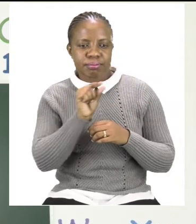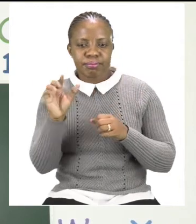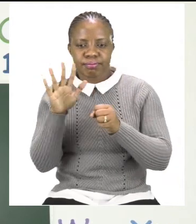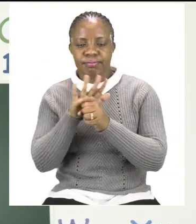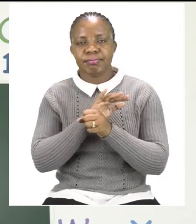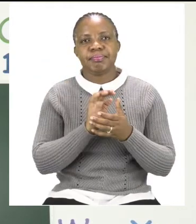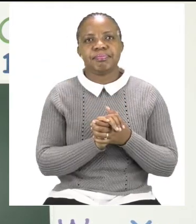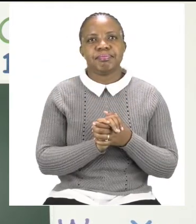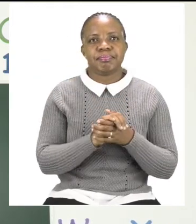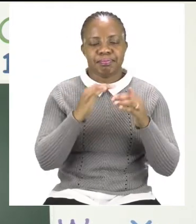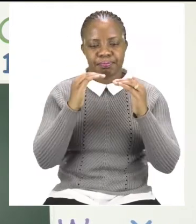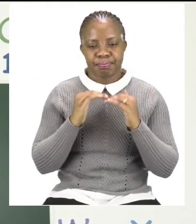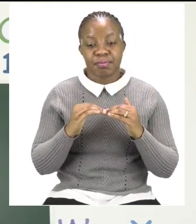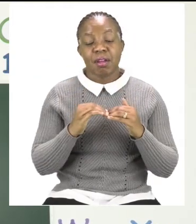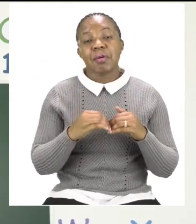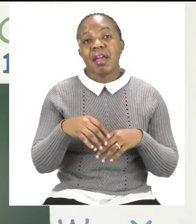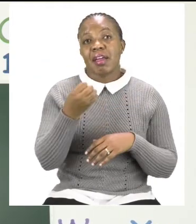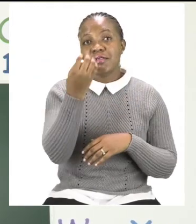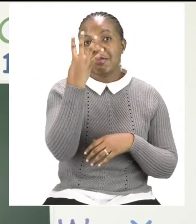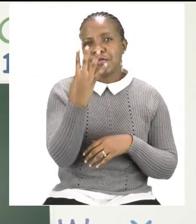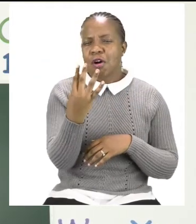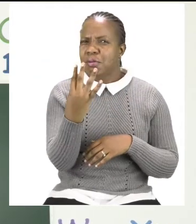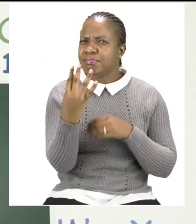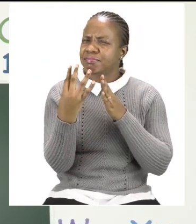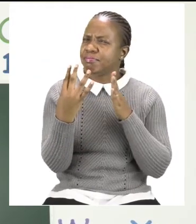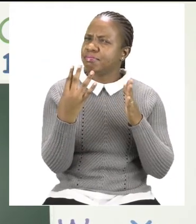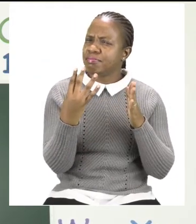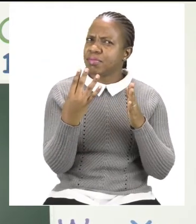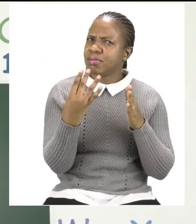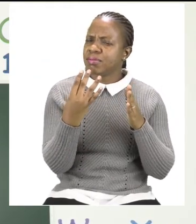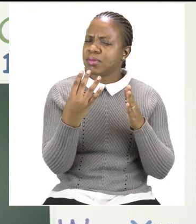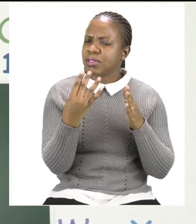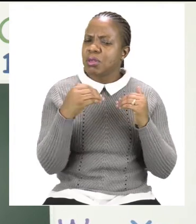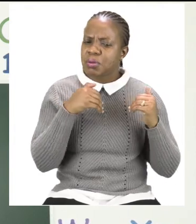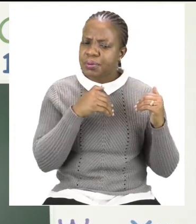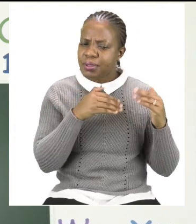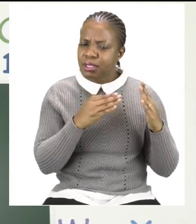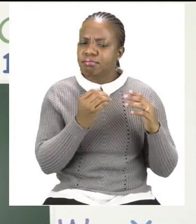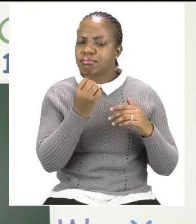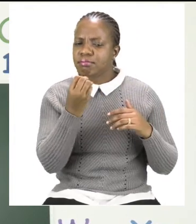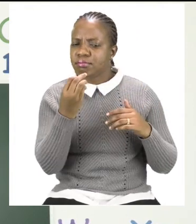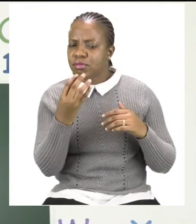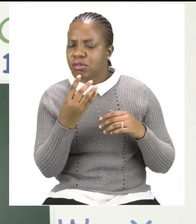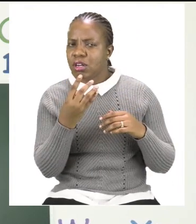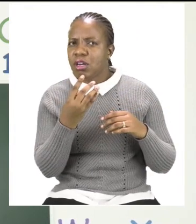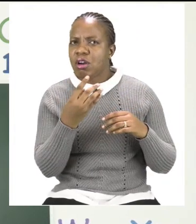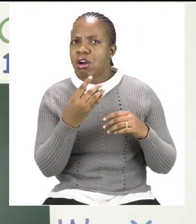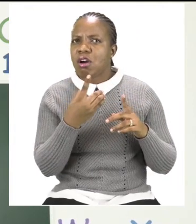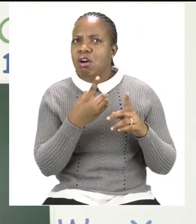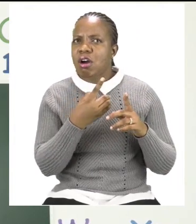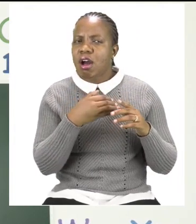one says 4. So we are going to start counting after 4 so that we can get